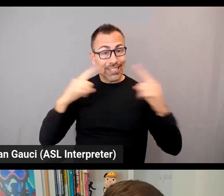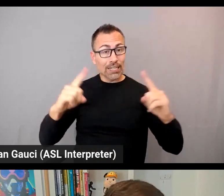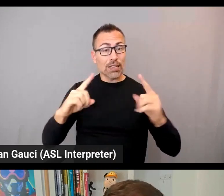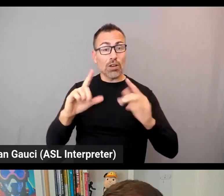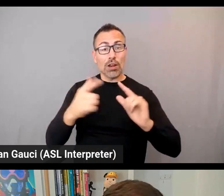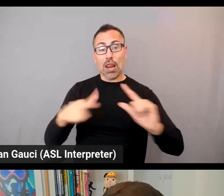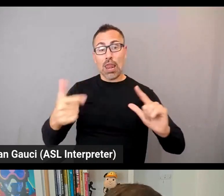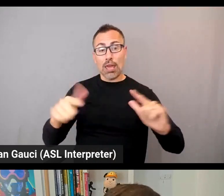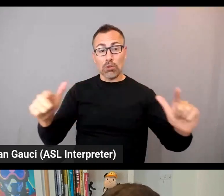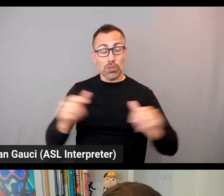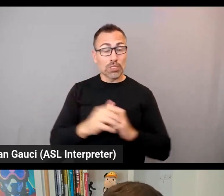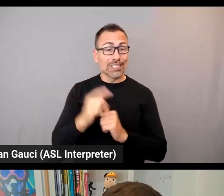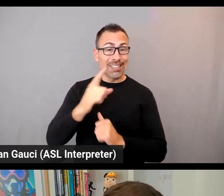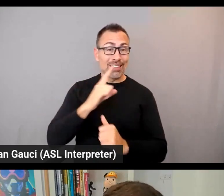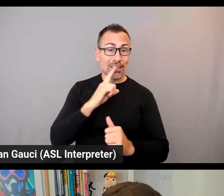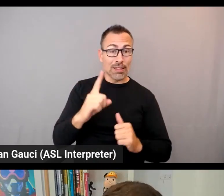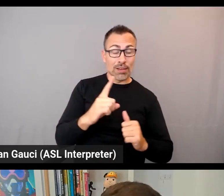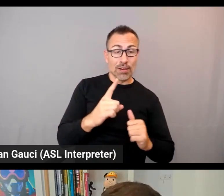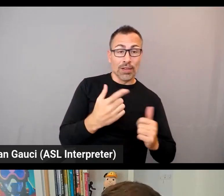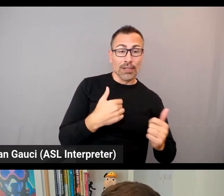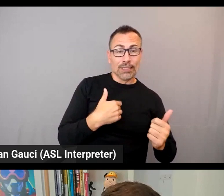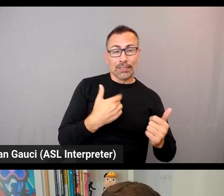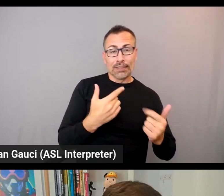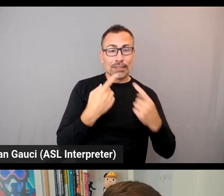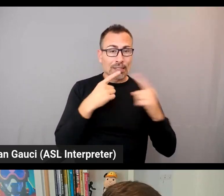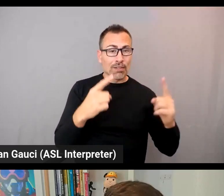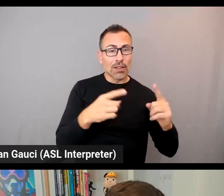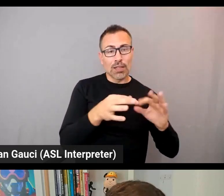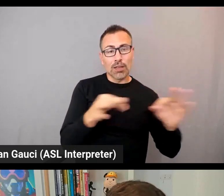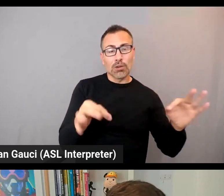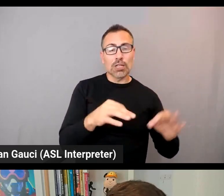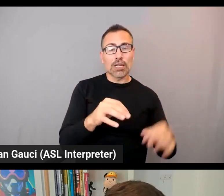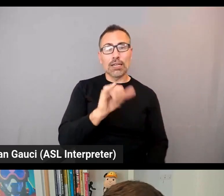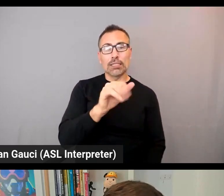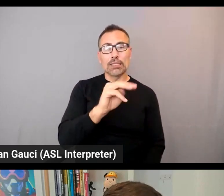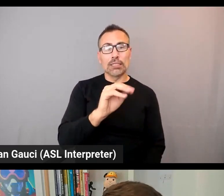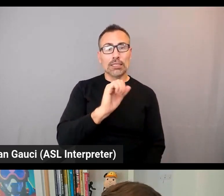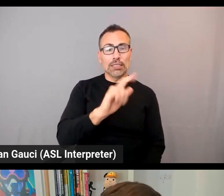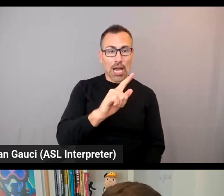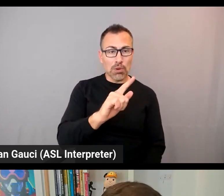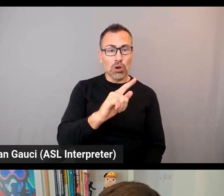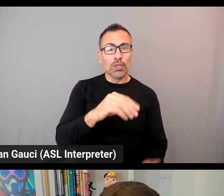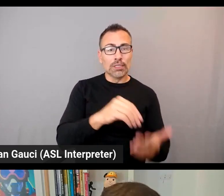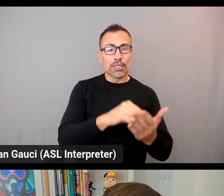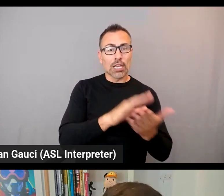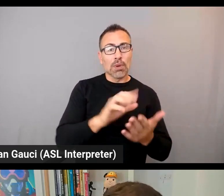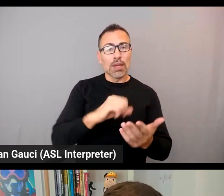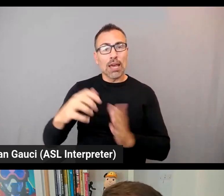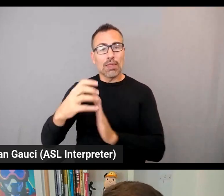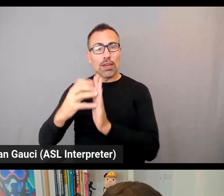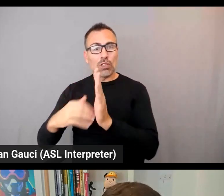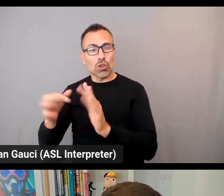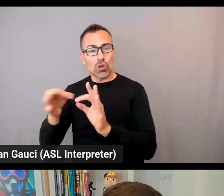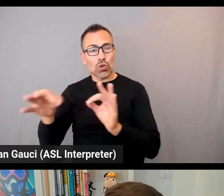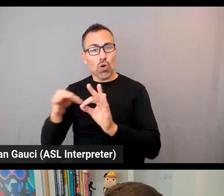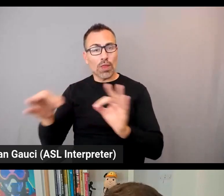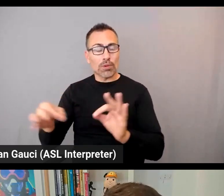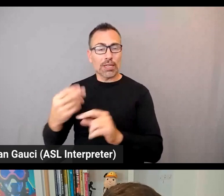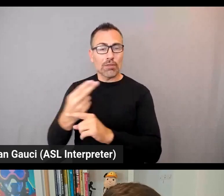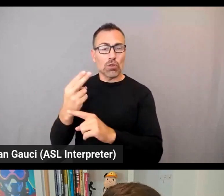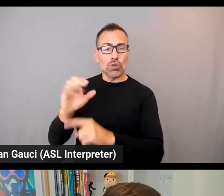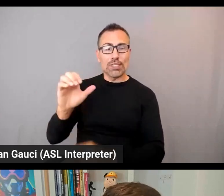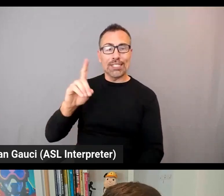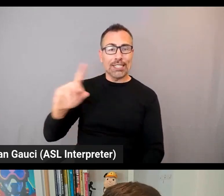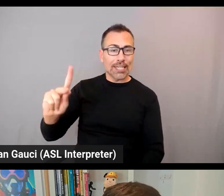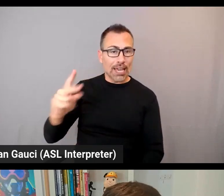preference between a declarative language like a YAML document and an imperative sort of code language, like if you're using CDK, you can write in TypeScript,